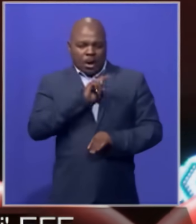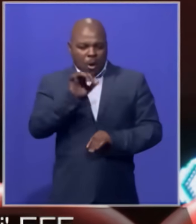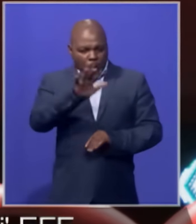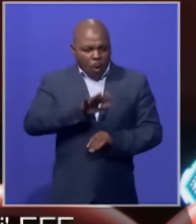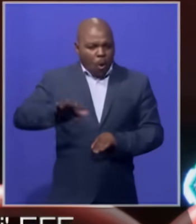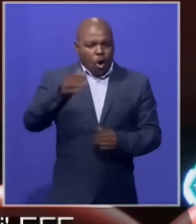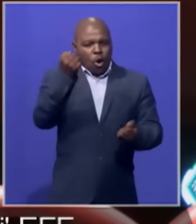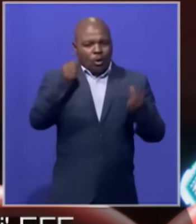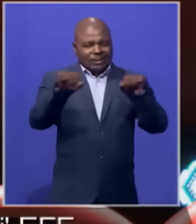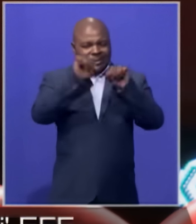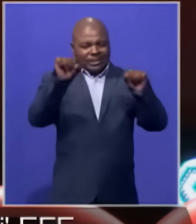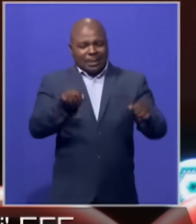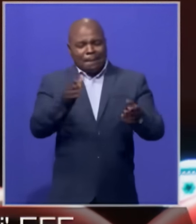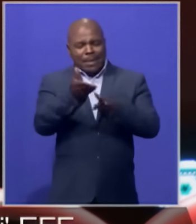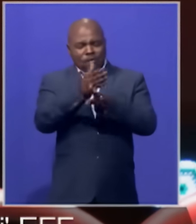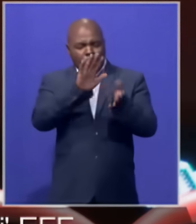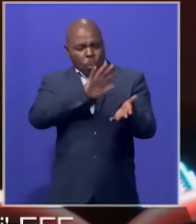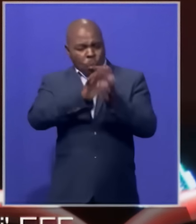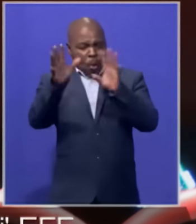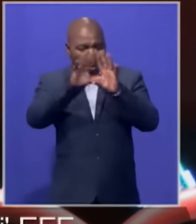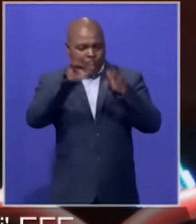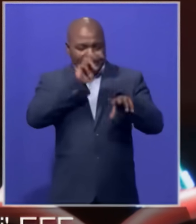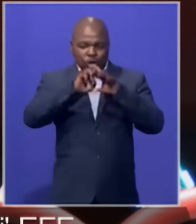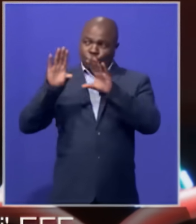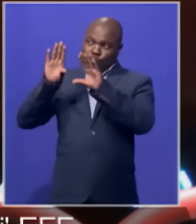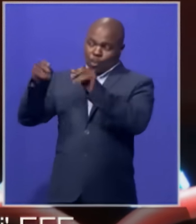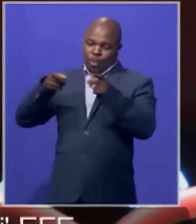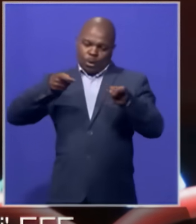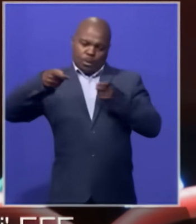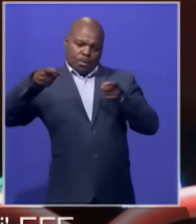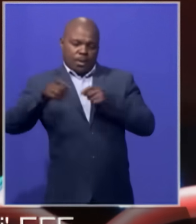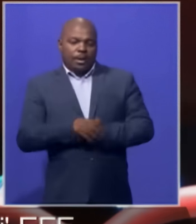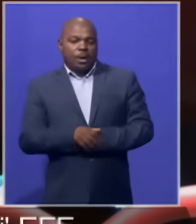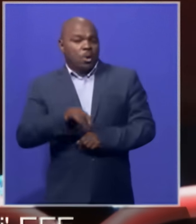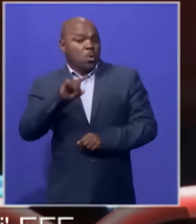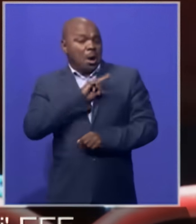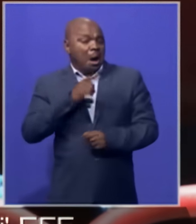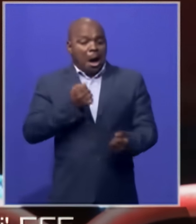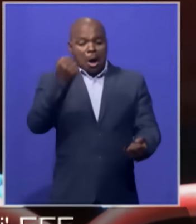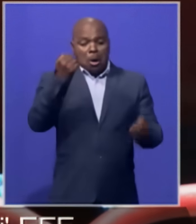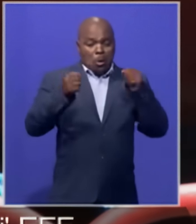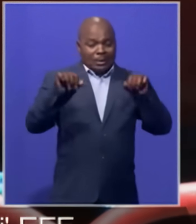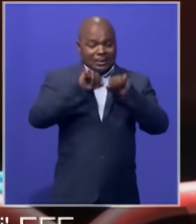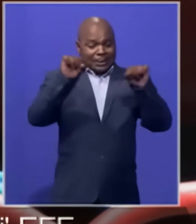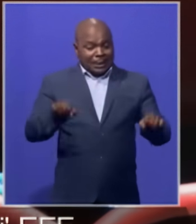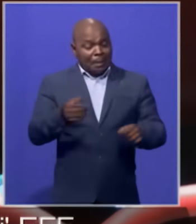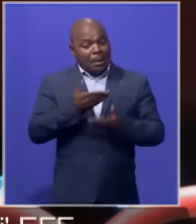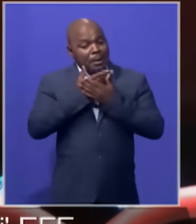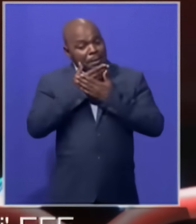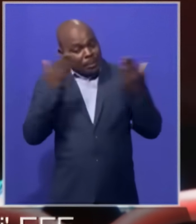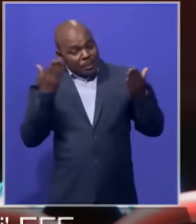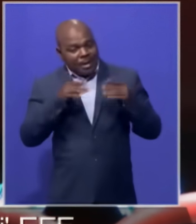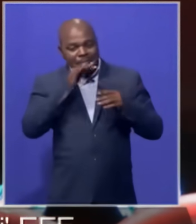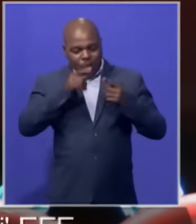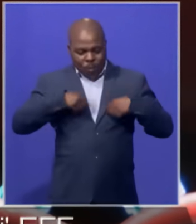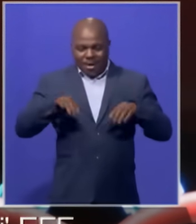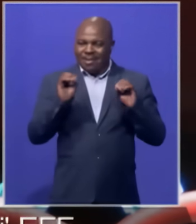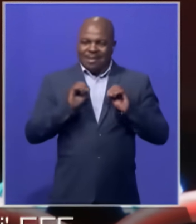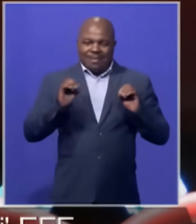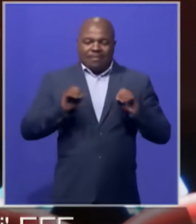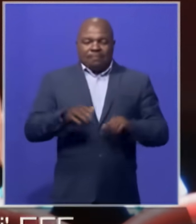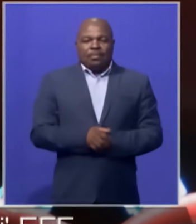the judiciary in South Africa. Without judiciary, we are nothing.